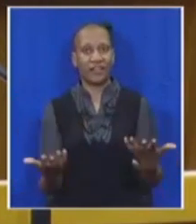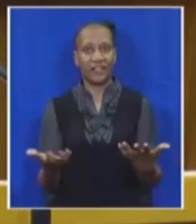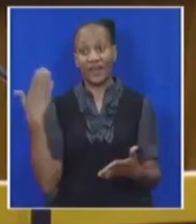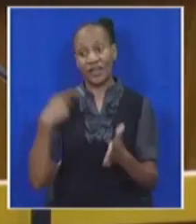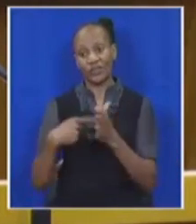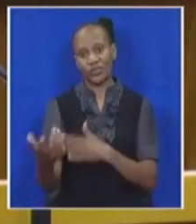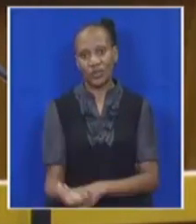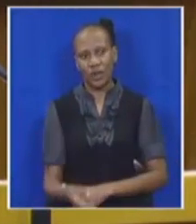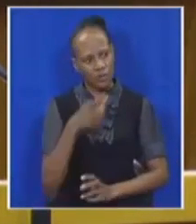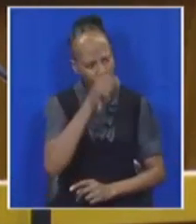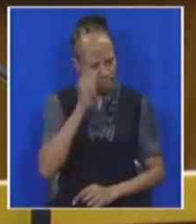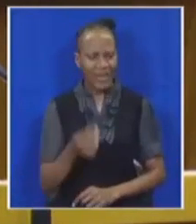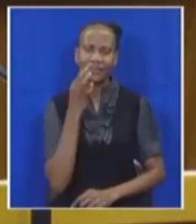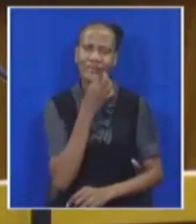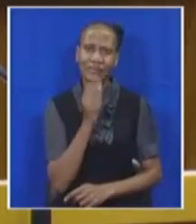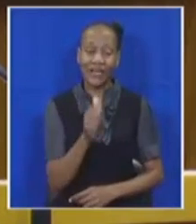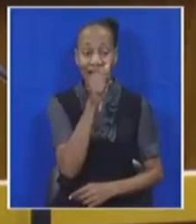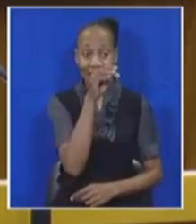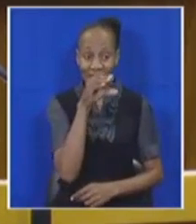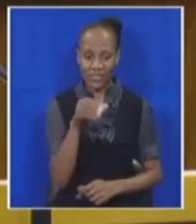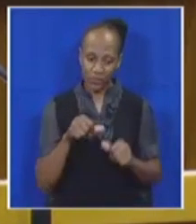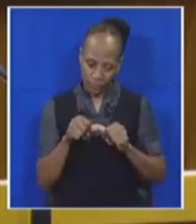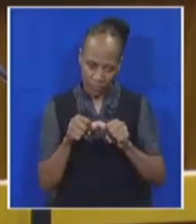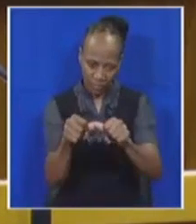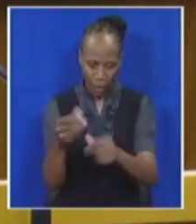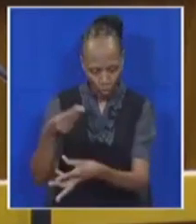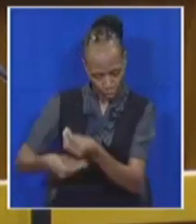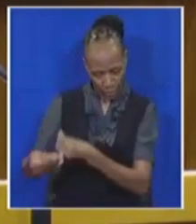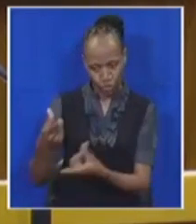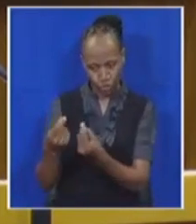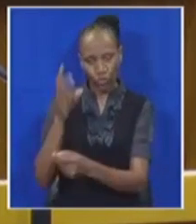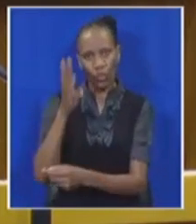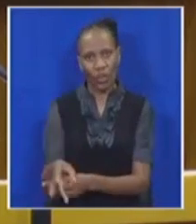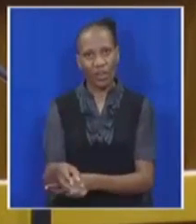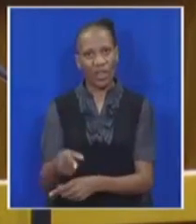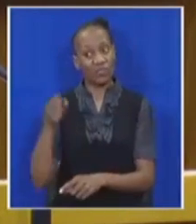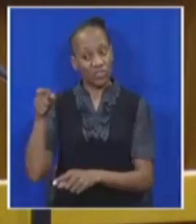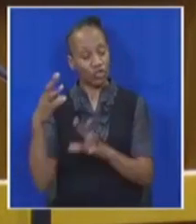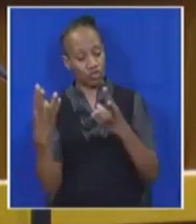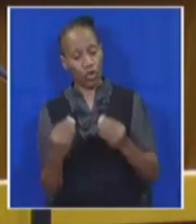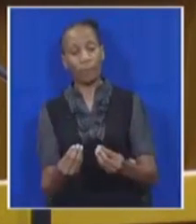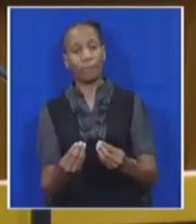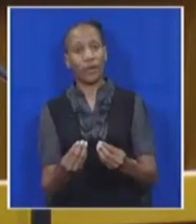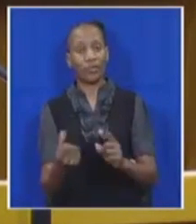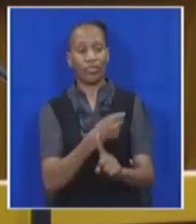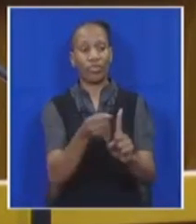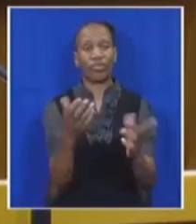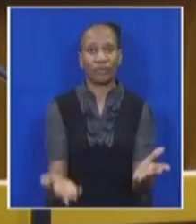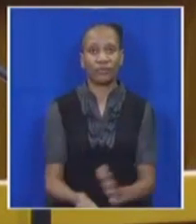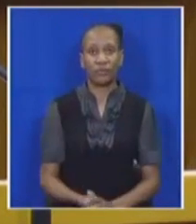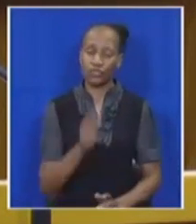he should have actually said is, the ANC will continue to be corrupt. There is no use fighting us, because that is the plain